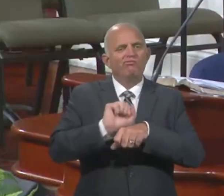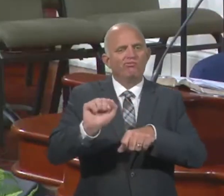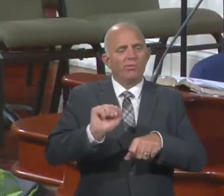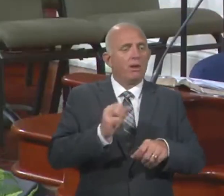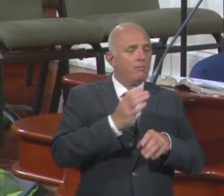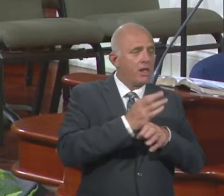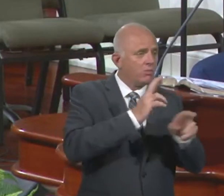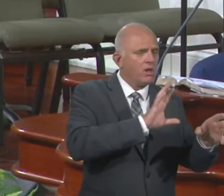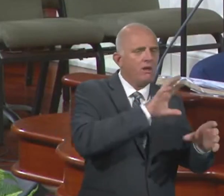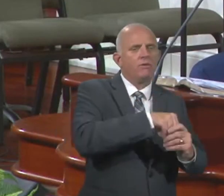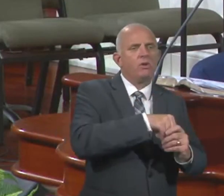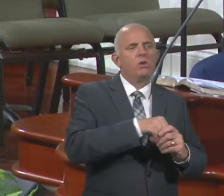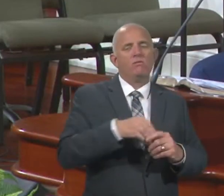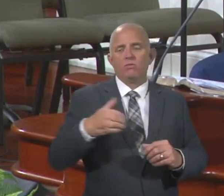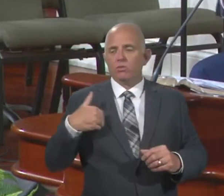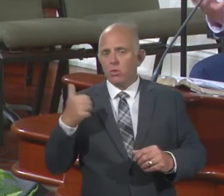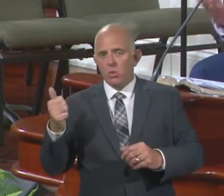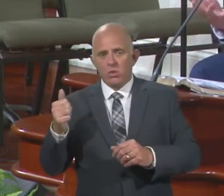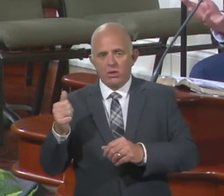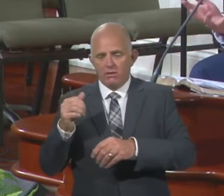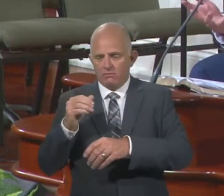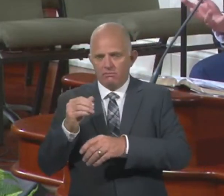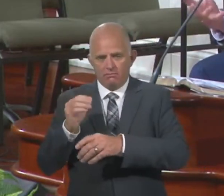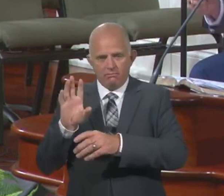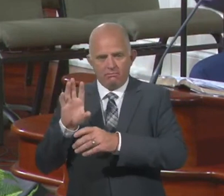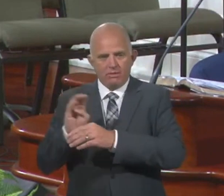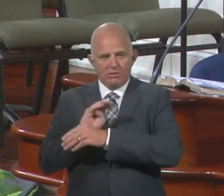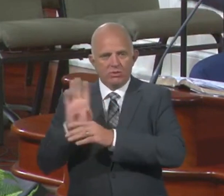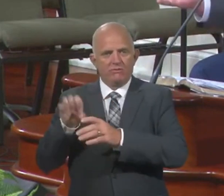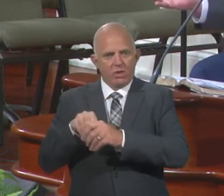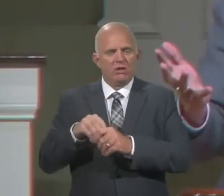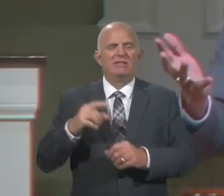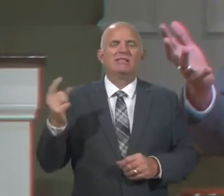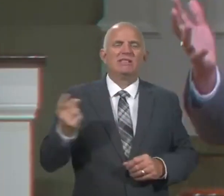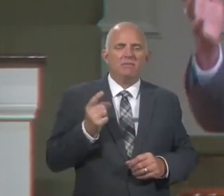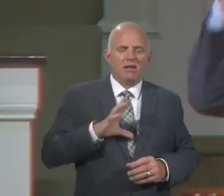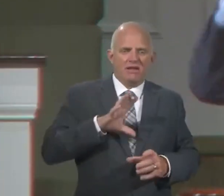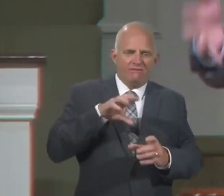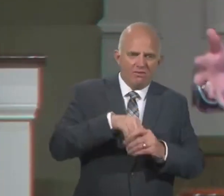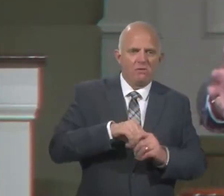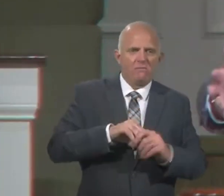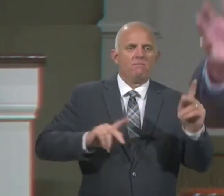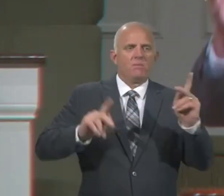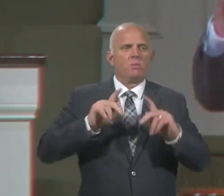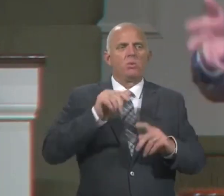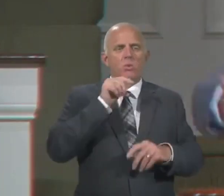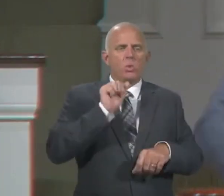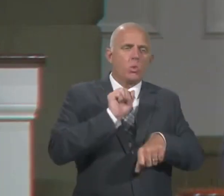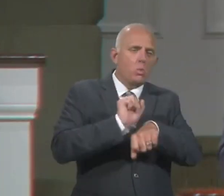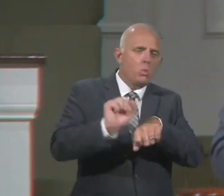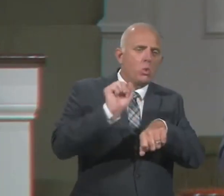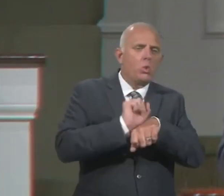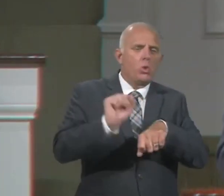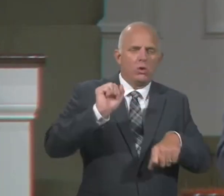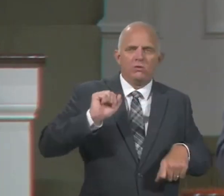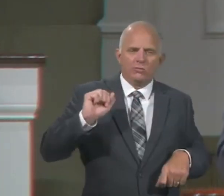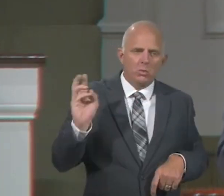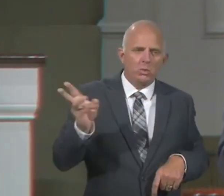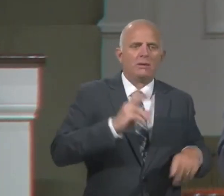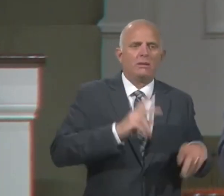be part of a soul winning ministry. Maybe I need to do something to be part of the group of people that are laboring to win people to the Lord